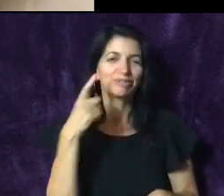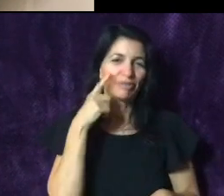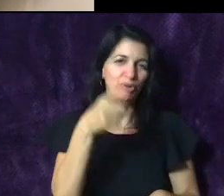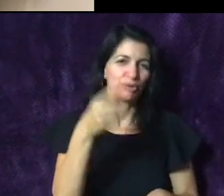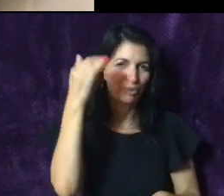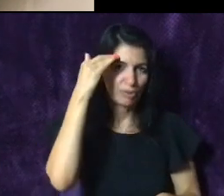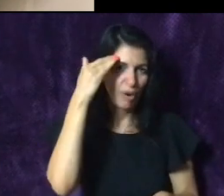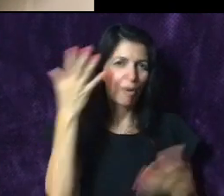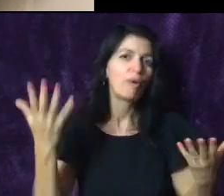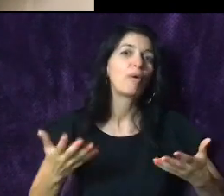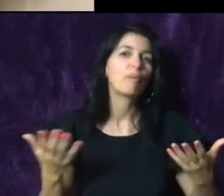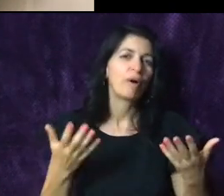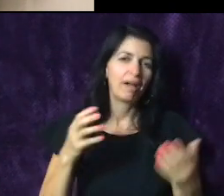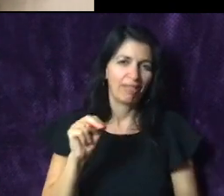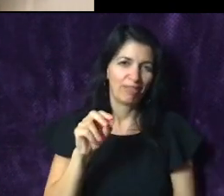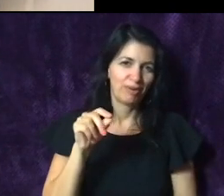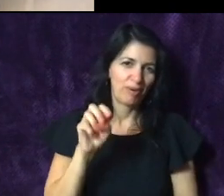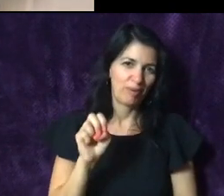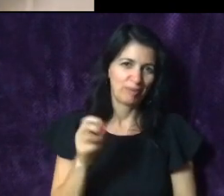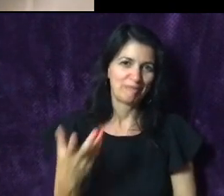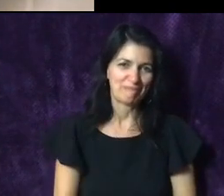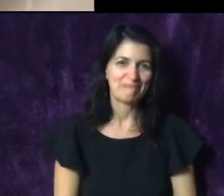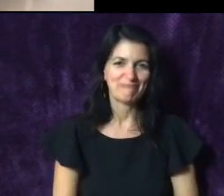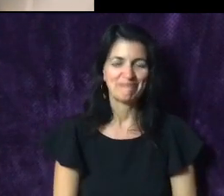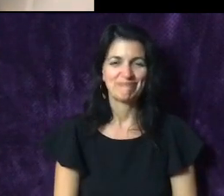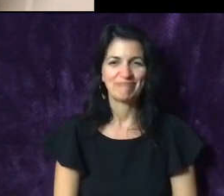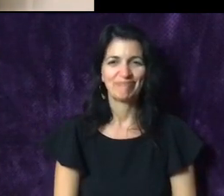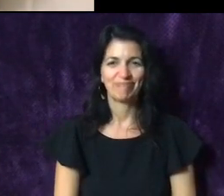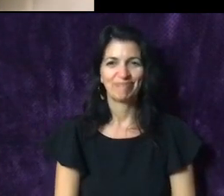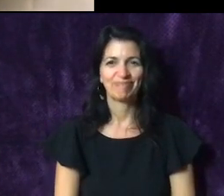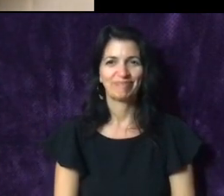perfect. Another one.